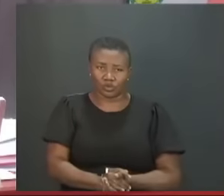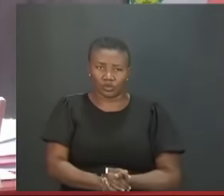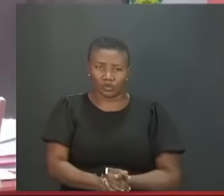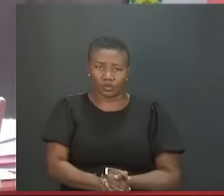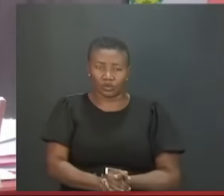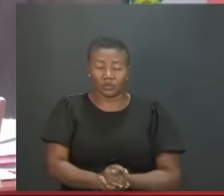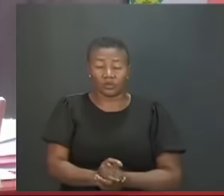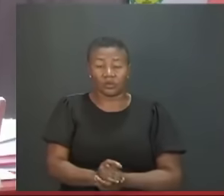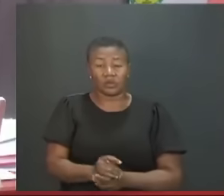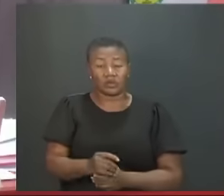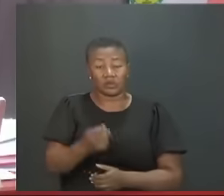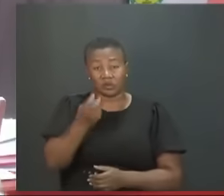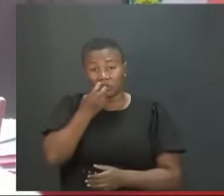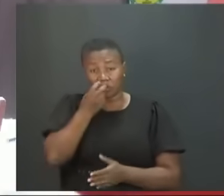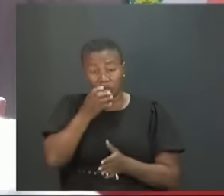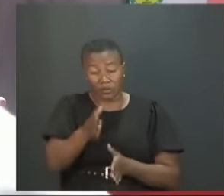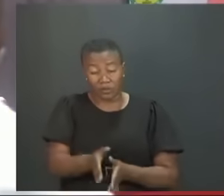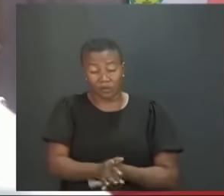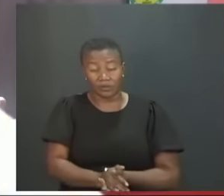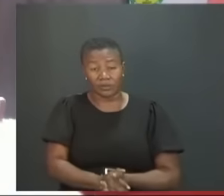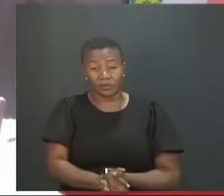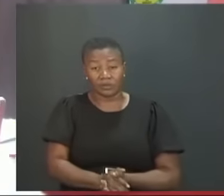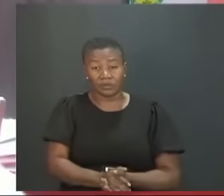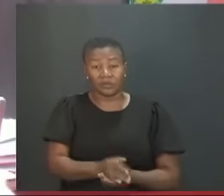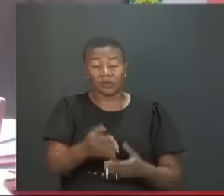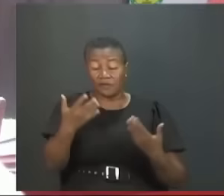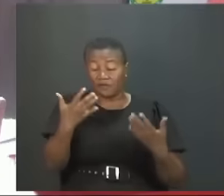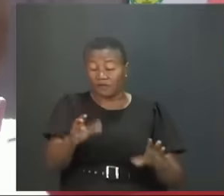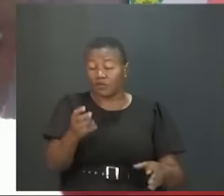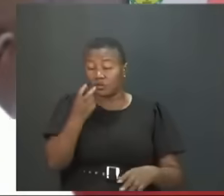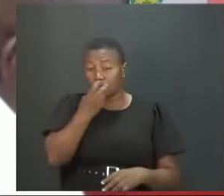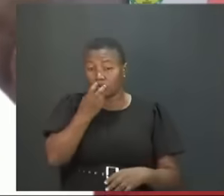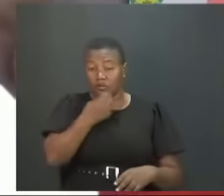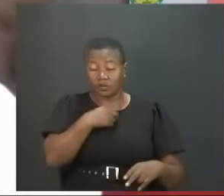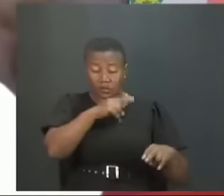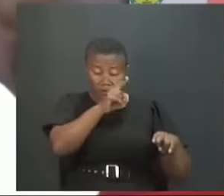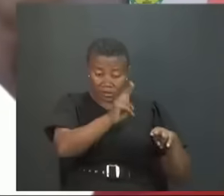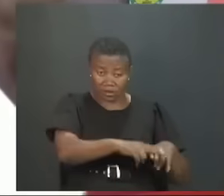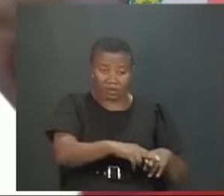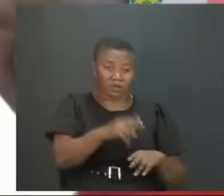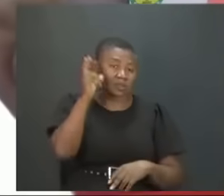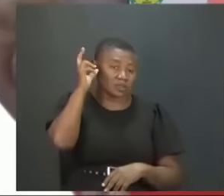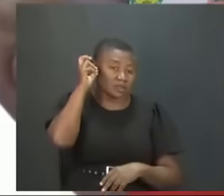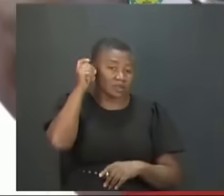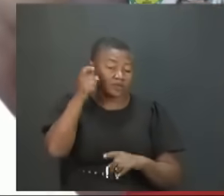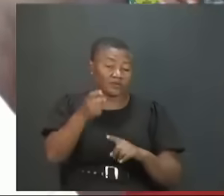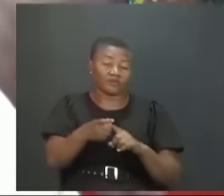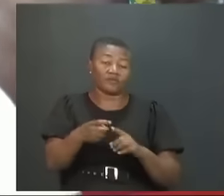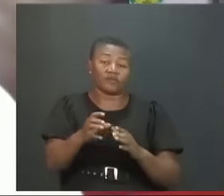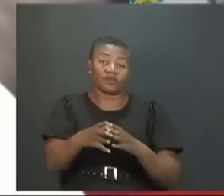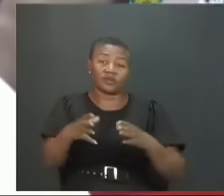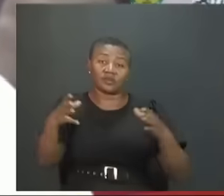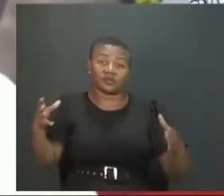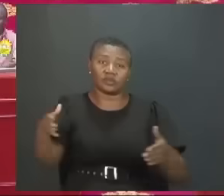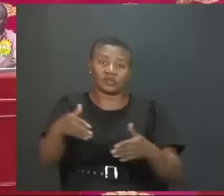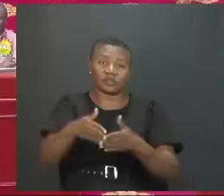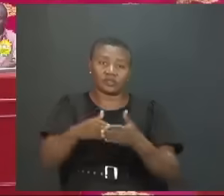Mr. Speaker, that said, I will rest my case and hear the majority leader.